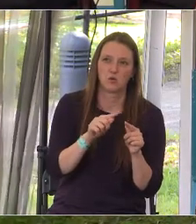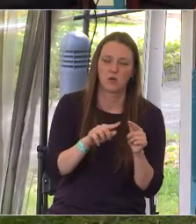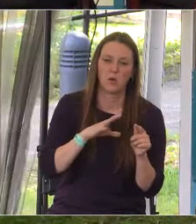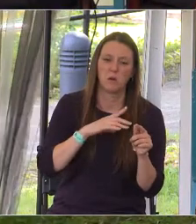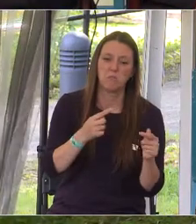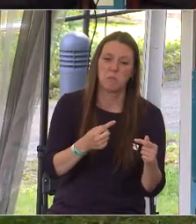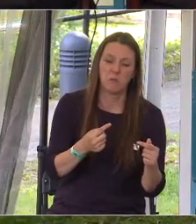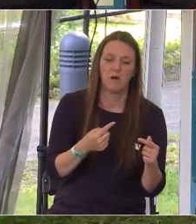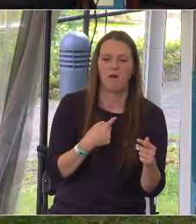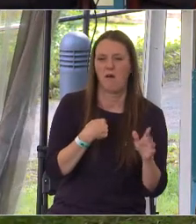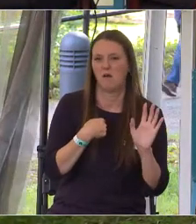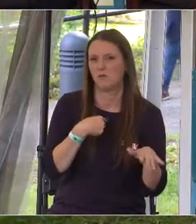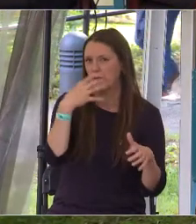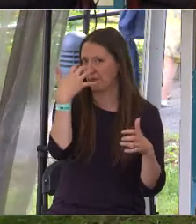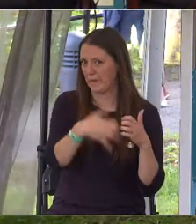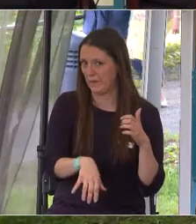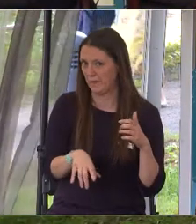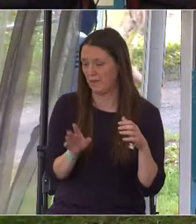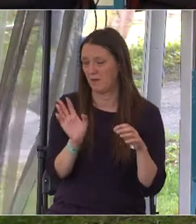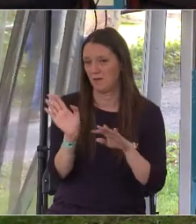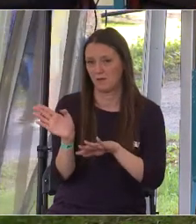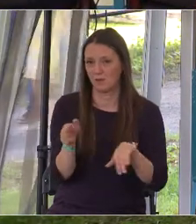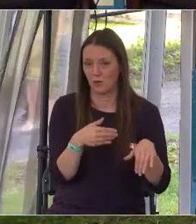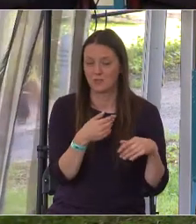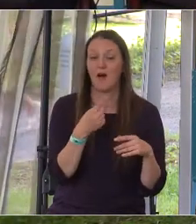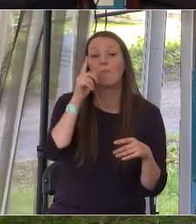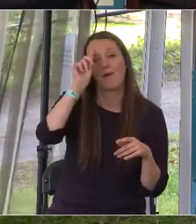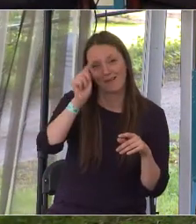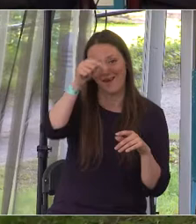so it went, but it was a boy. I can say that.